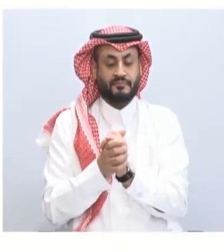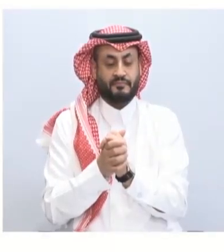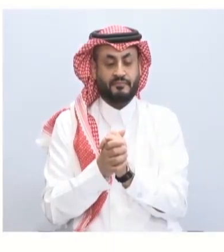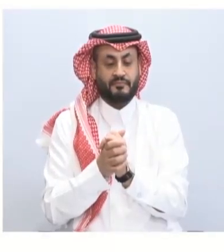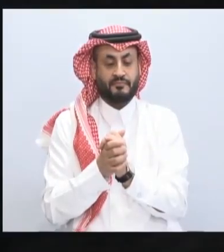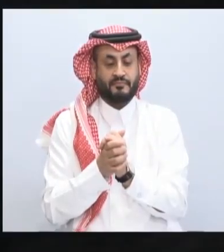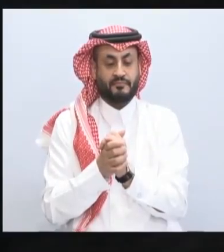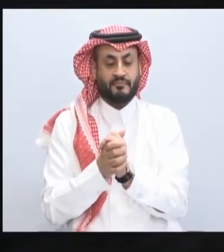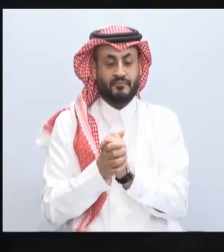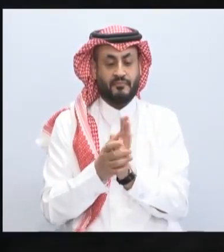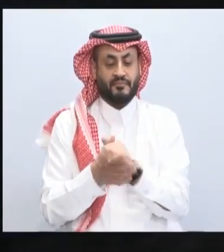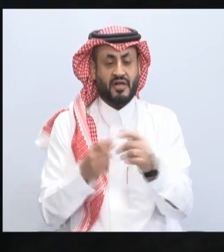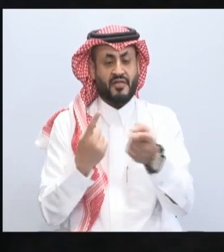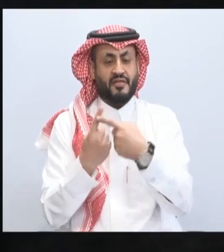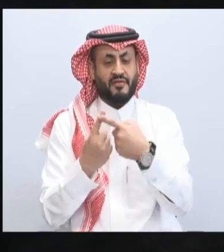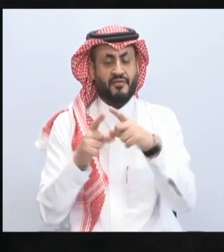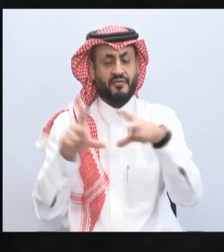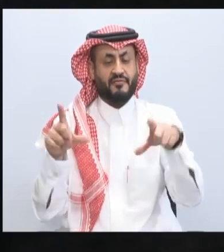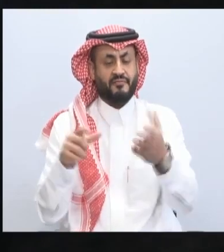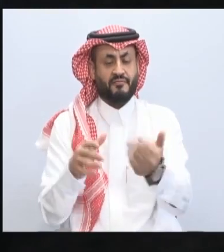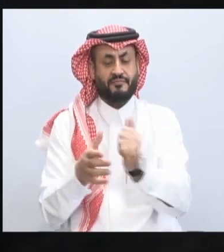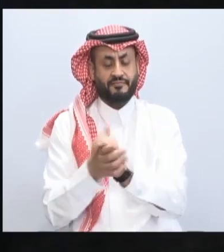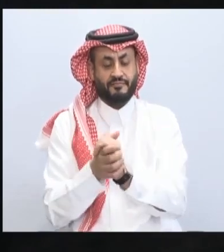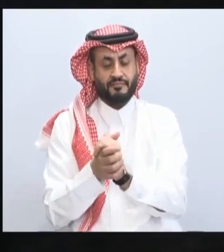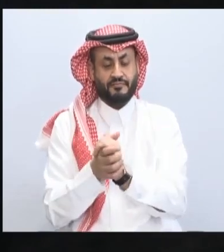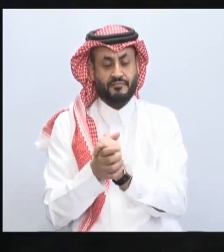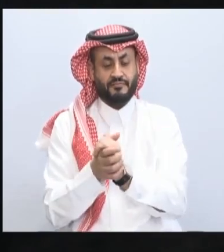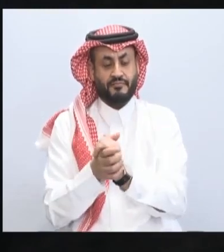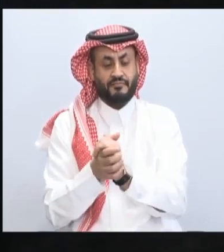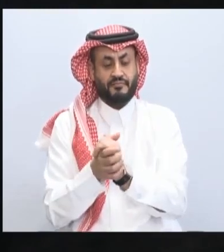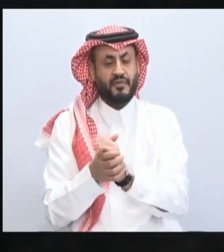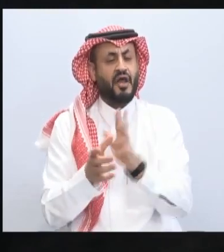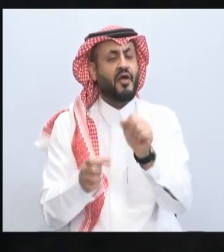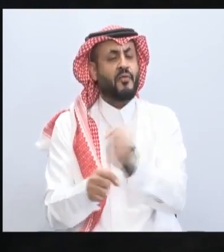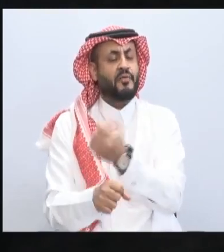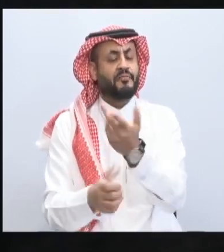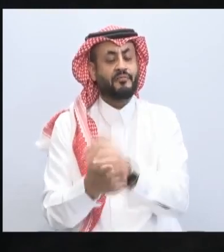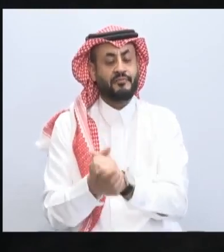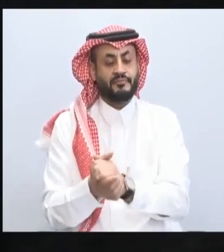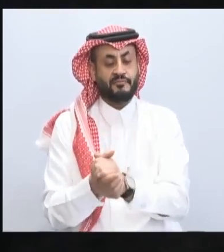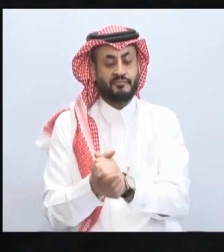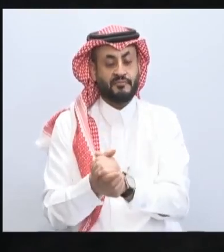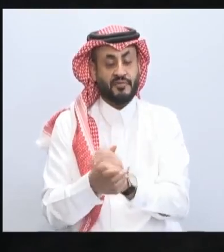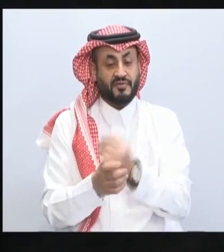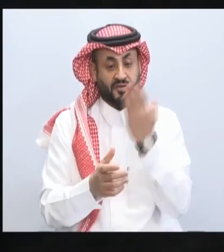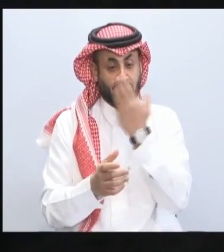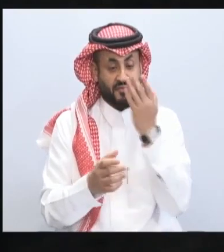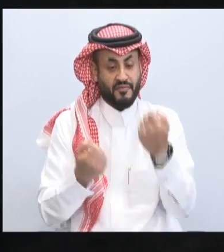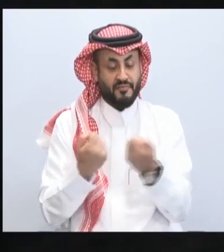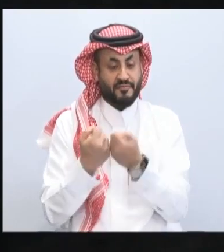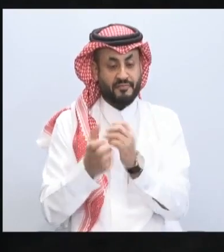Now this is going to be the first paragraph that we have here. What are we going to do? We are going to read